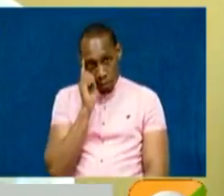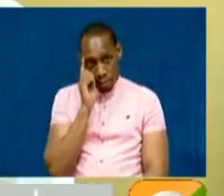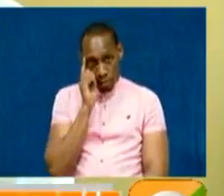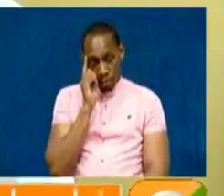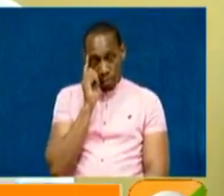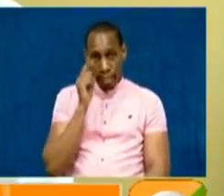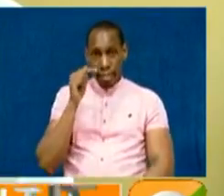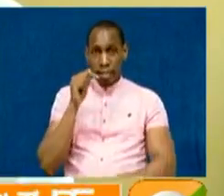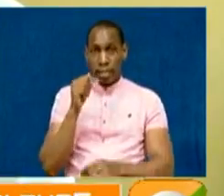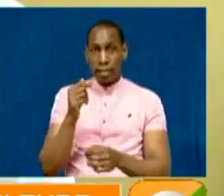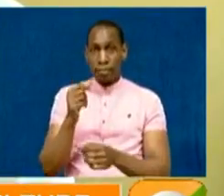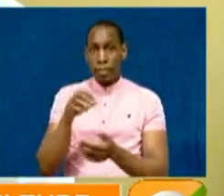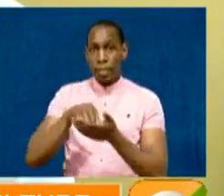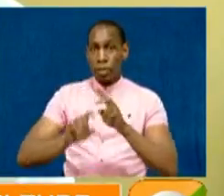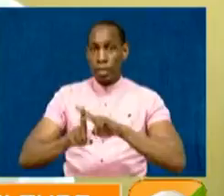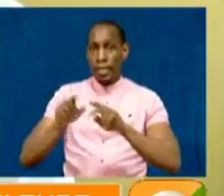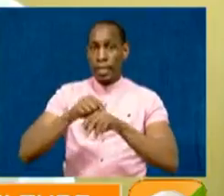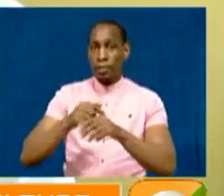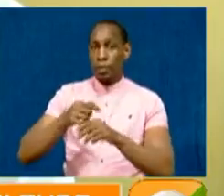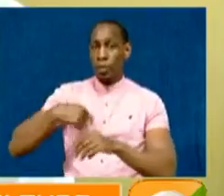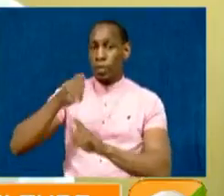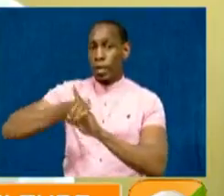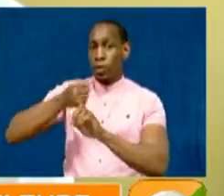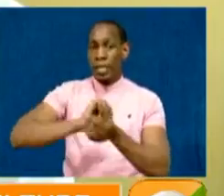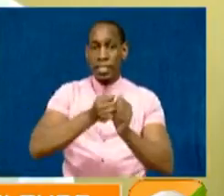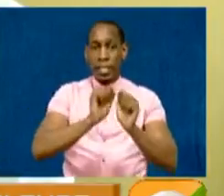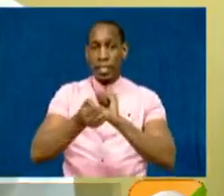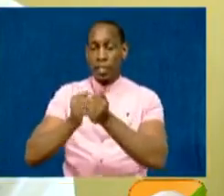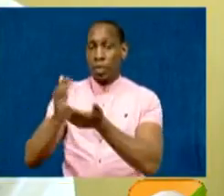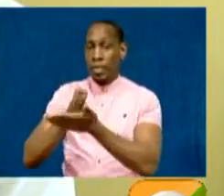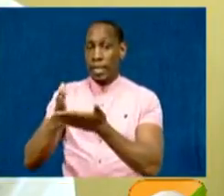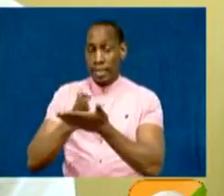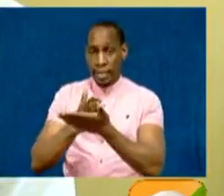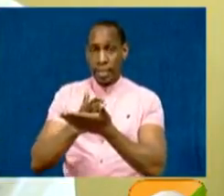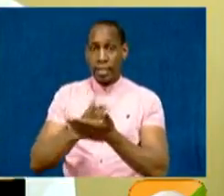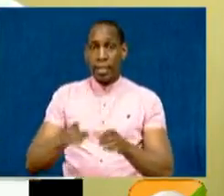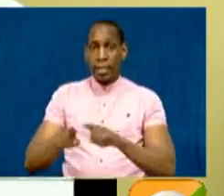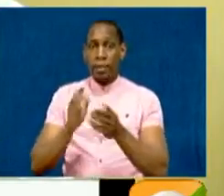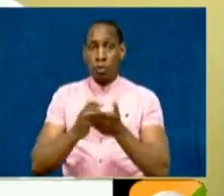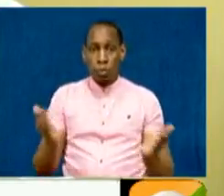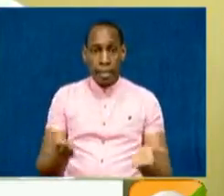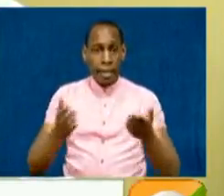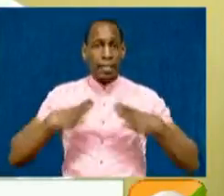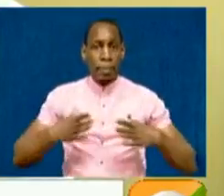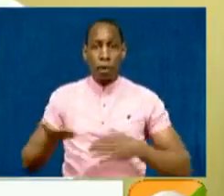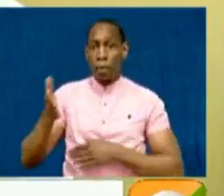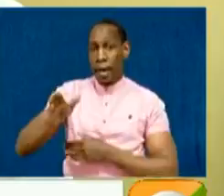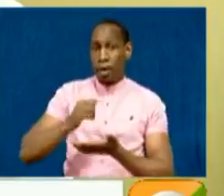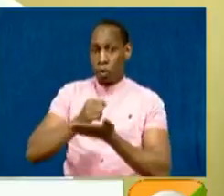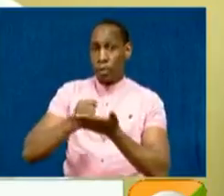This comes at a point where we have really been championing for reforms in the sector, and we have really been encouraging people to go